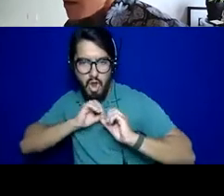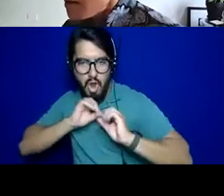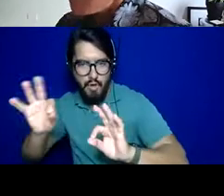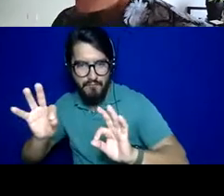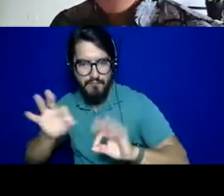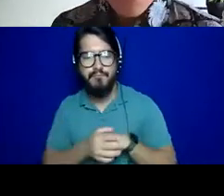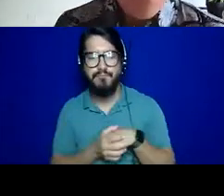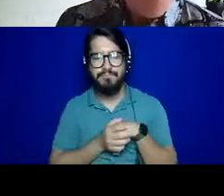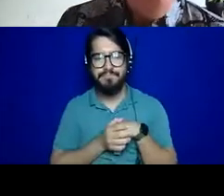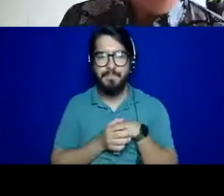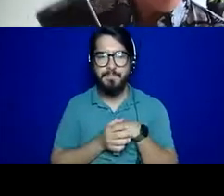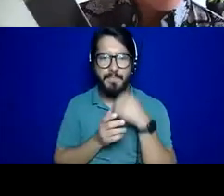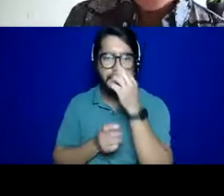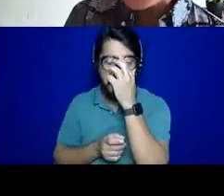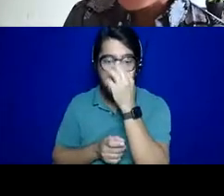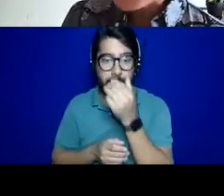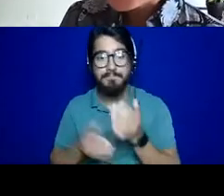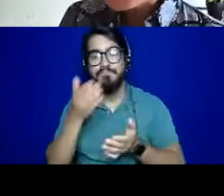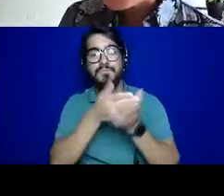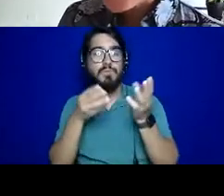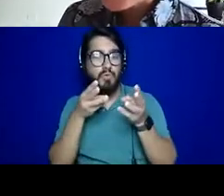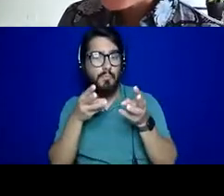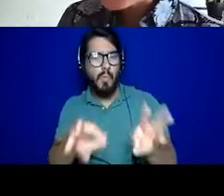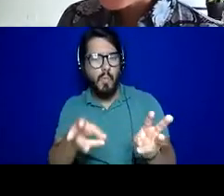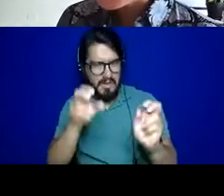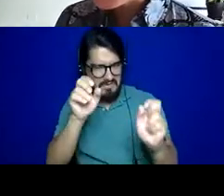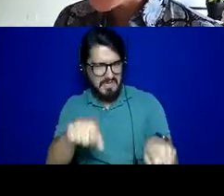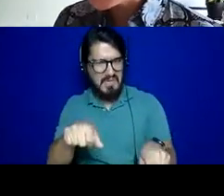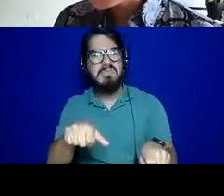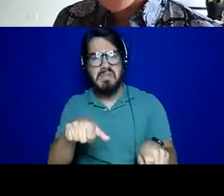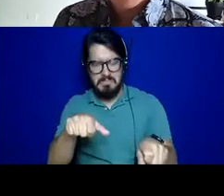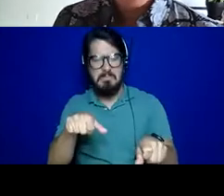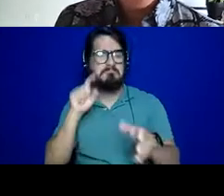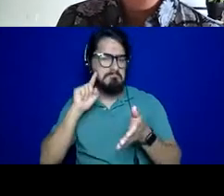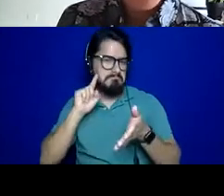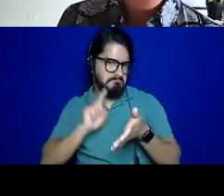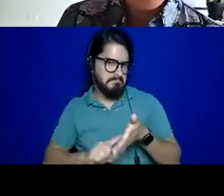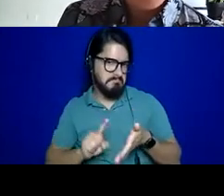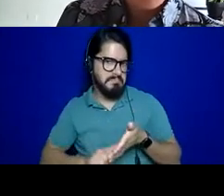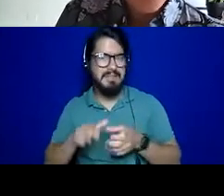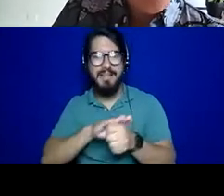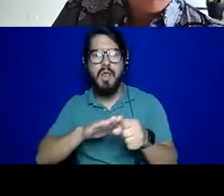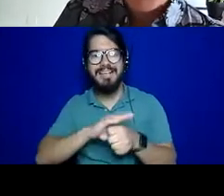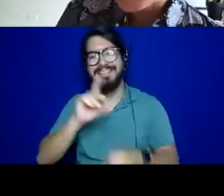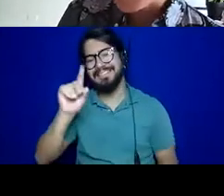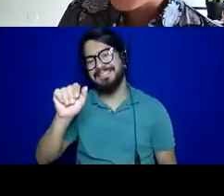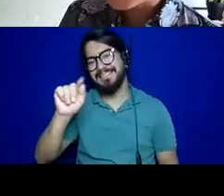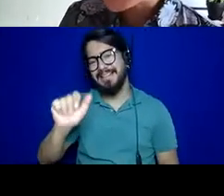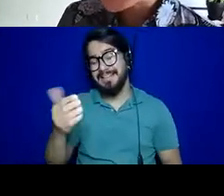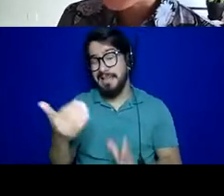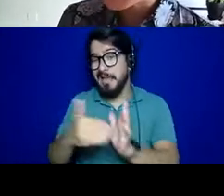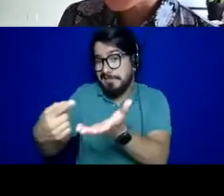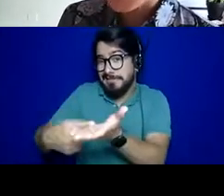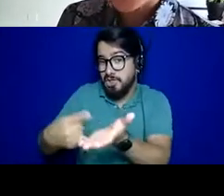And then there are some ways on your device itself to remove location data. Again, this is just location,